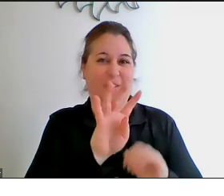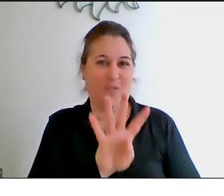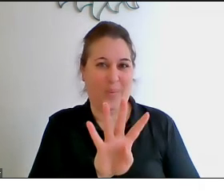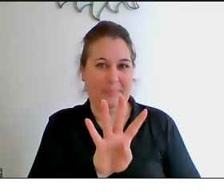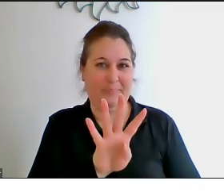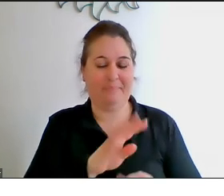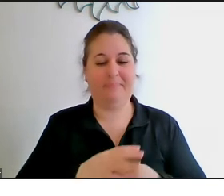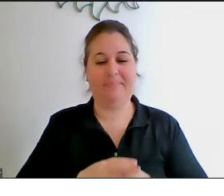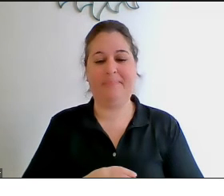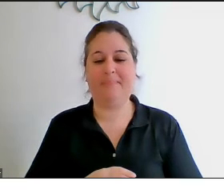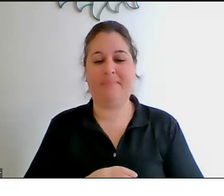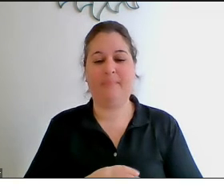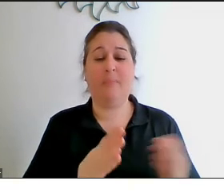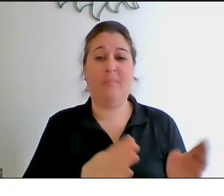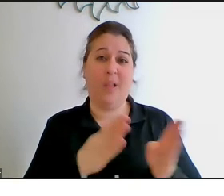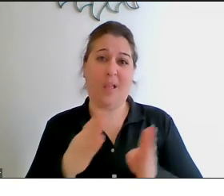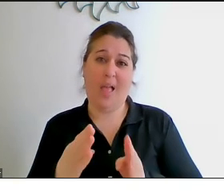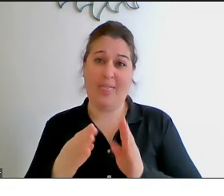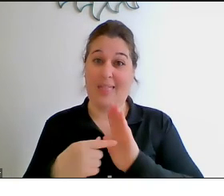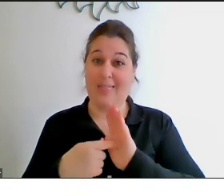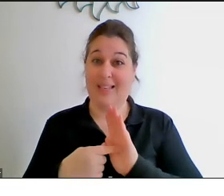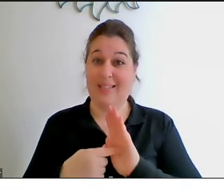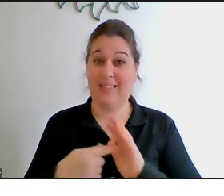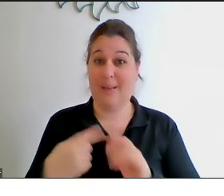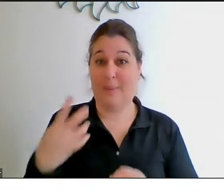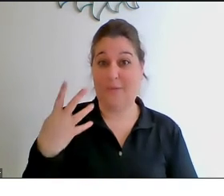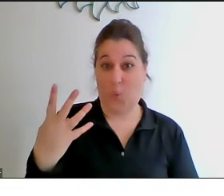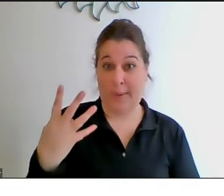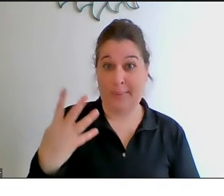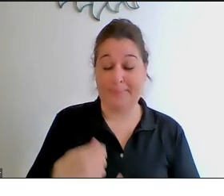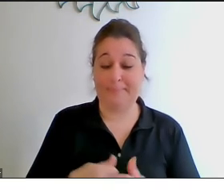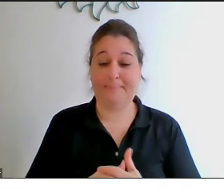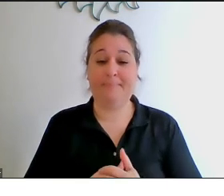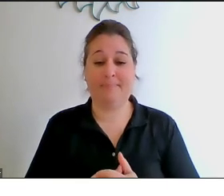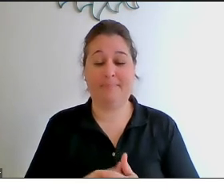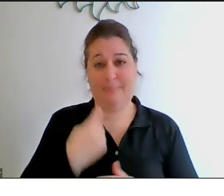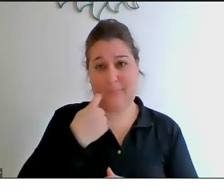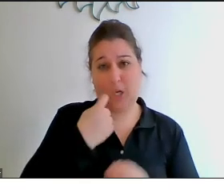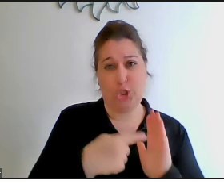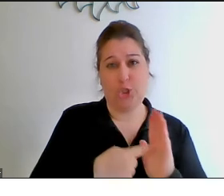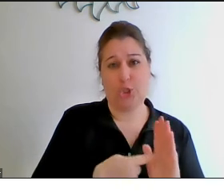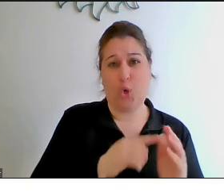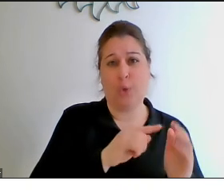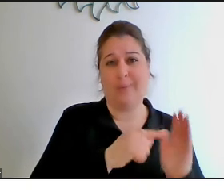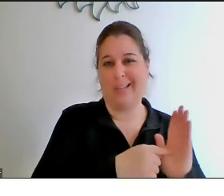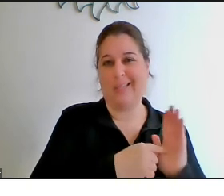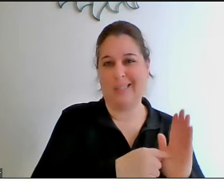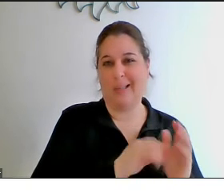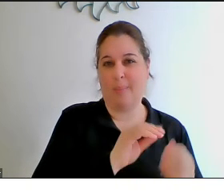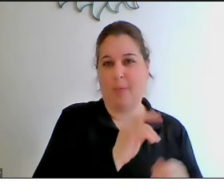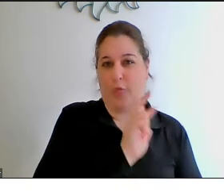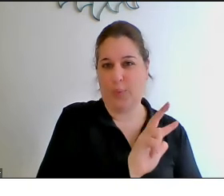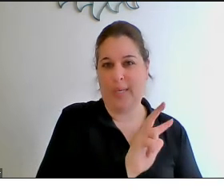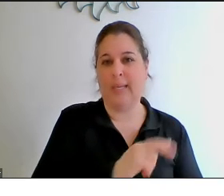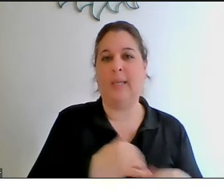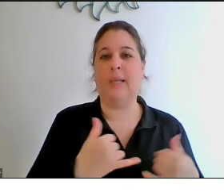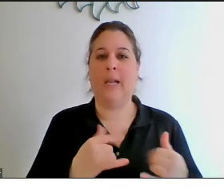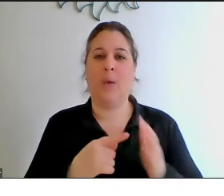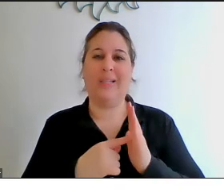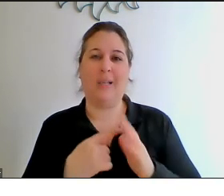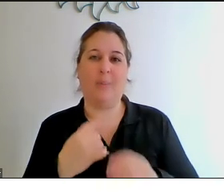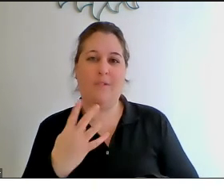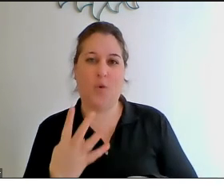Okay, -4. Okay, well, what about example 4? Because look, it says examples 3 and 4. That was 3, this was